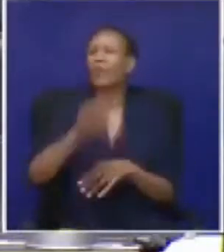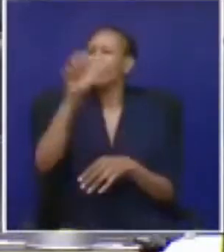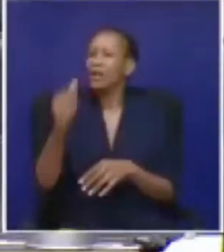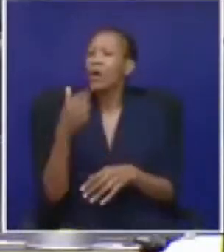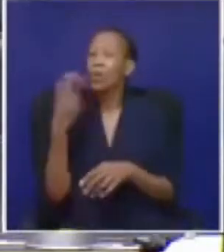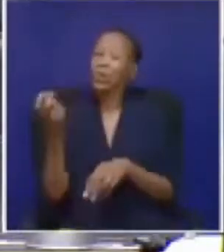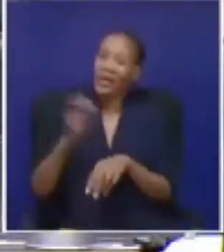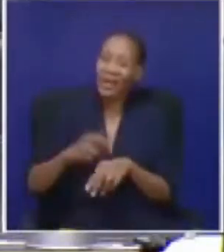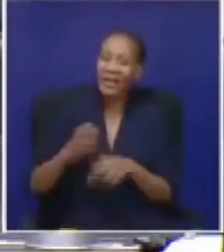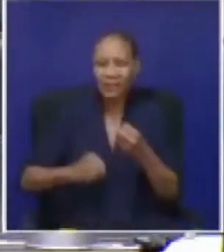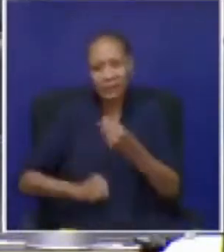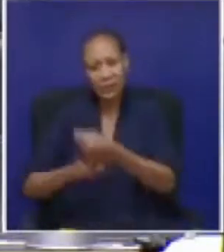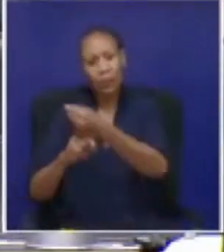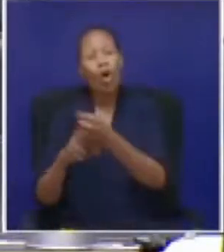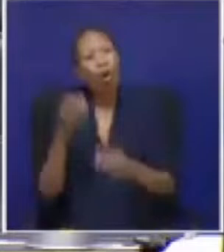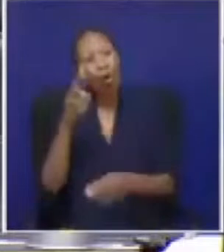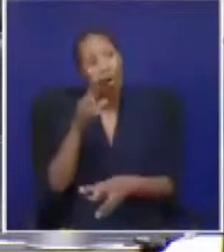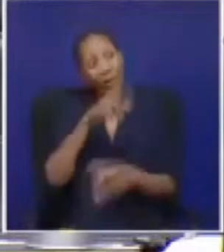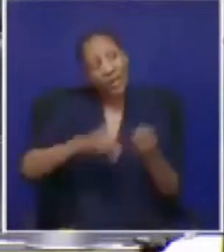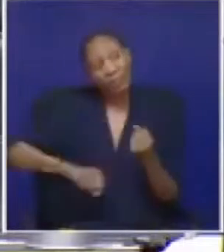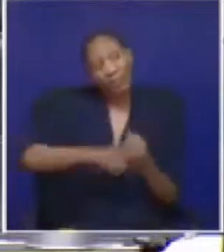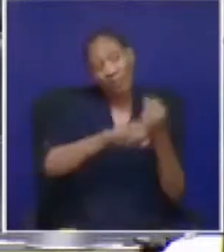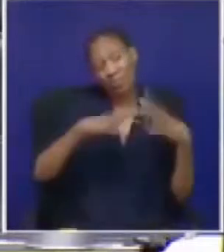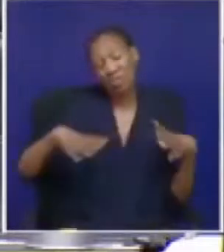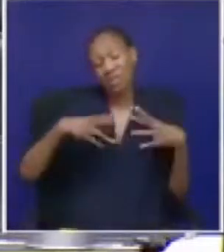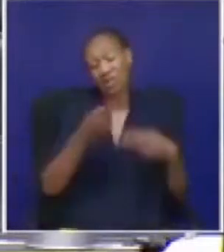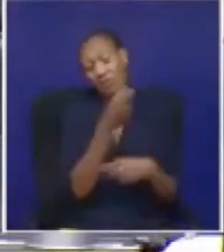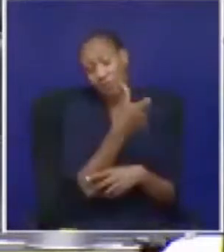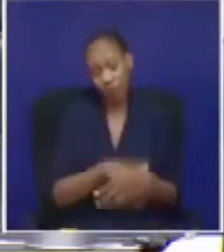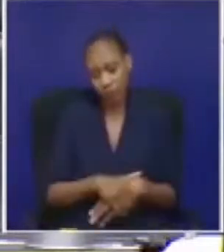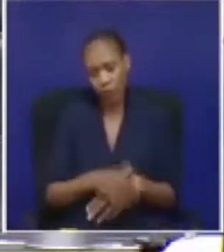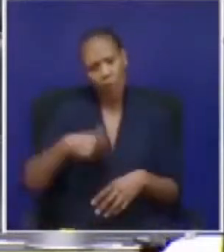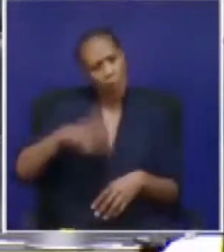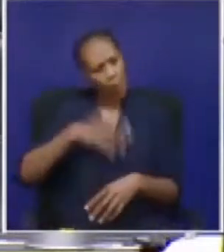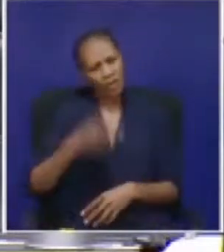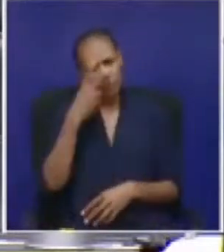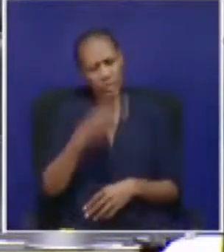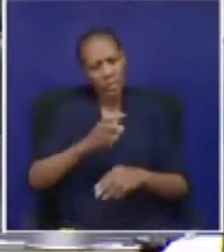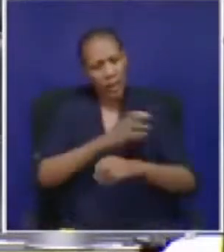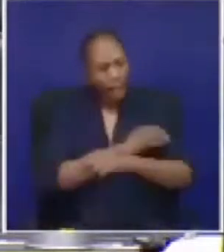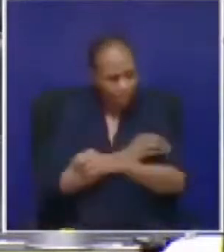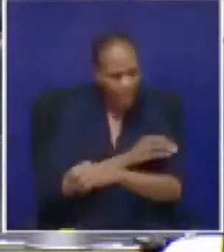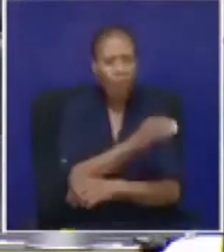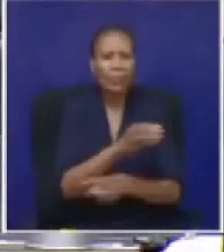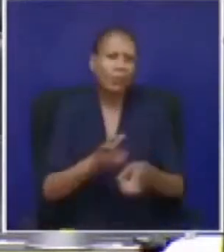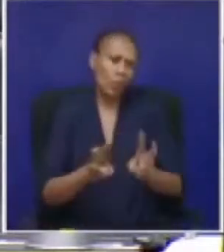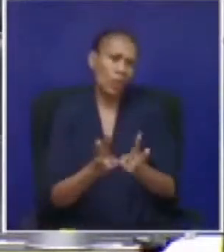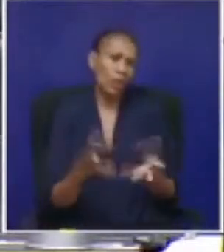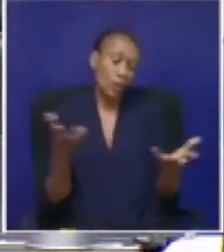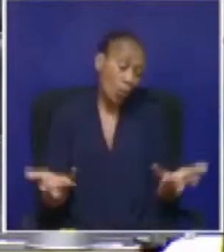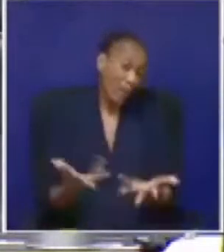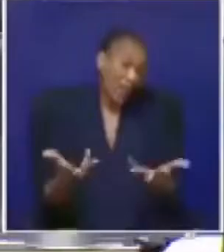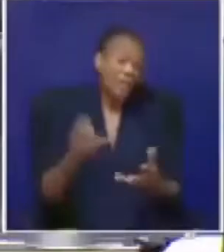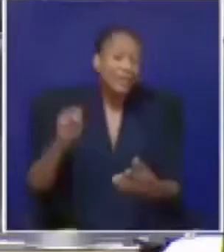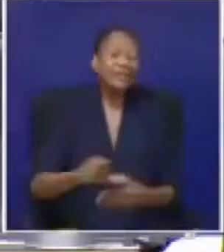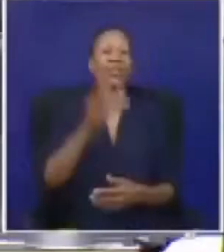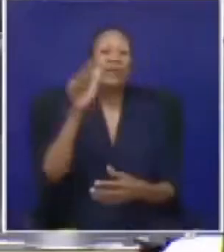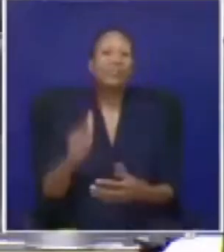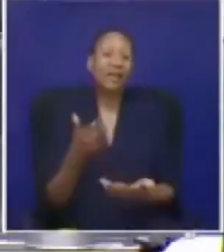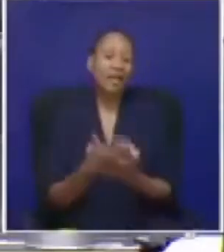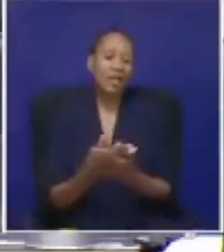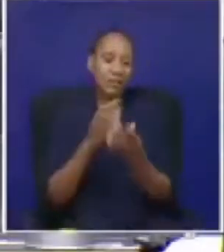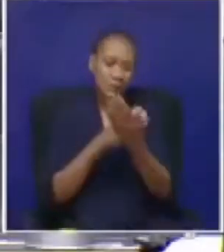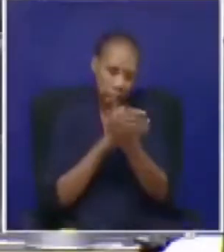choose to side with the rich looting connected few? We must envision a new empowerment model for South Africa, where the test for redress